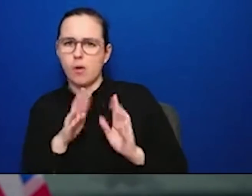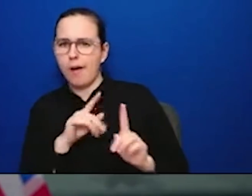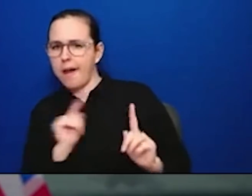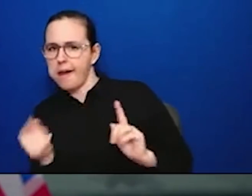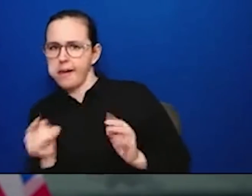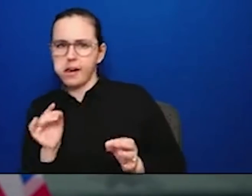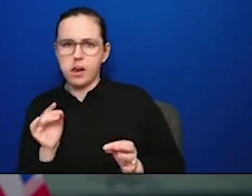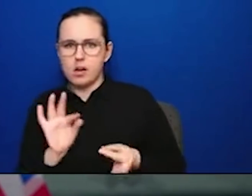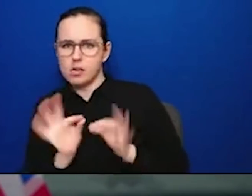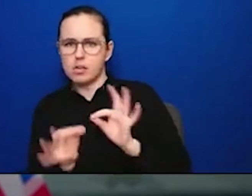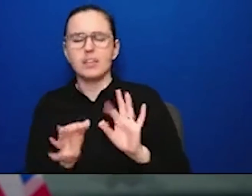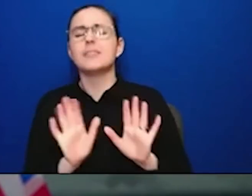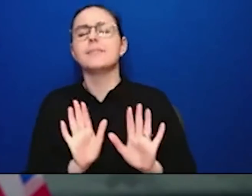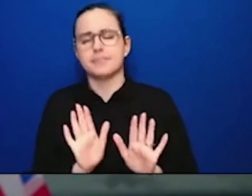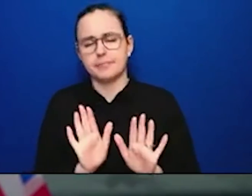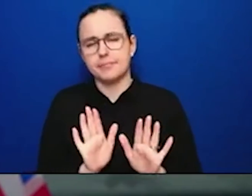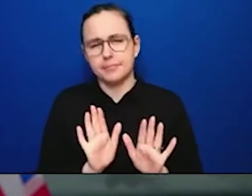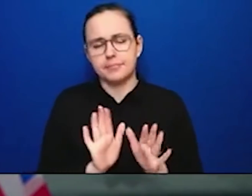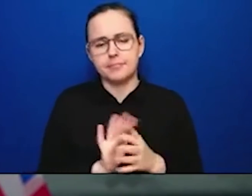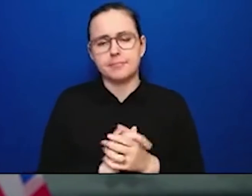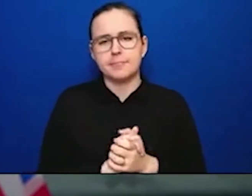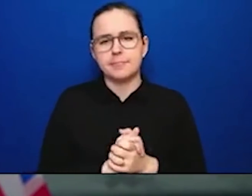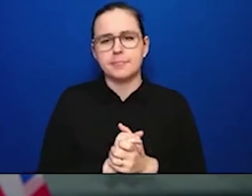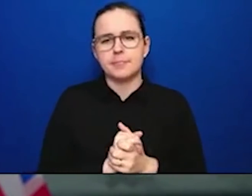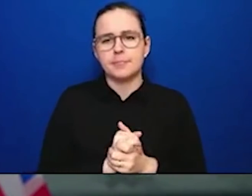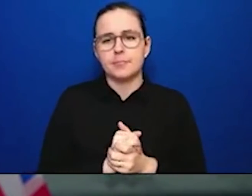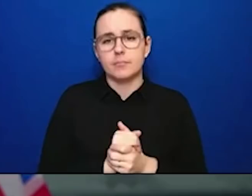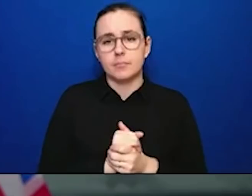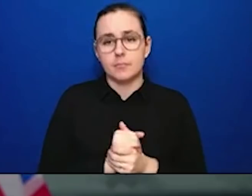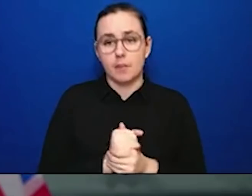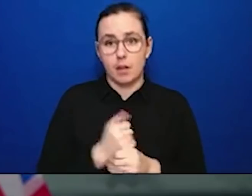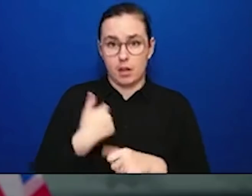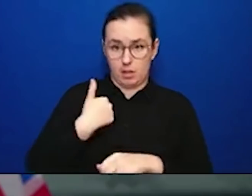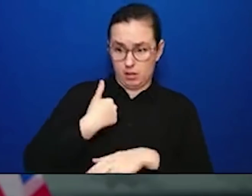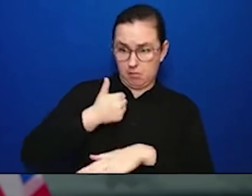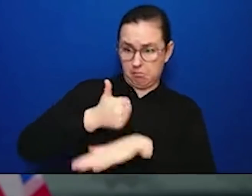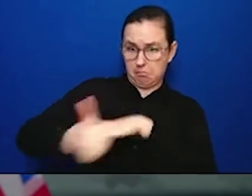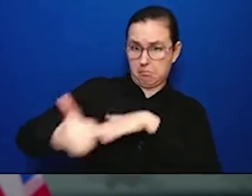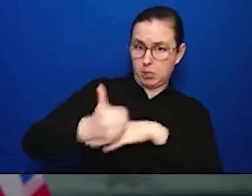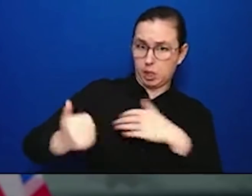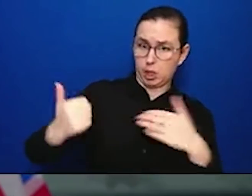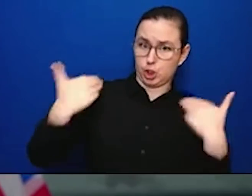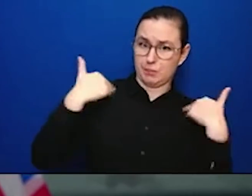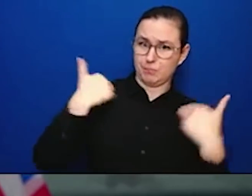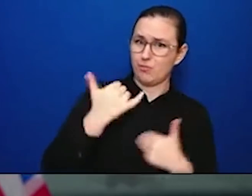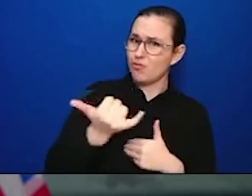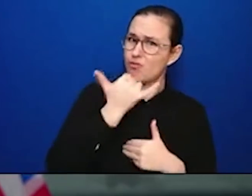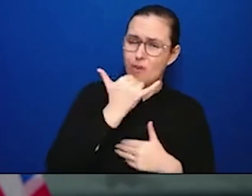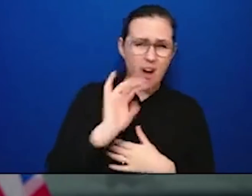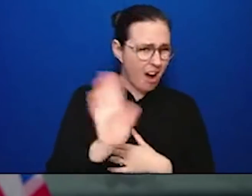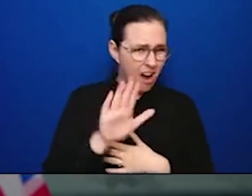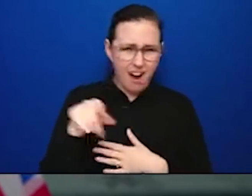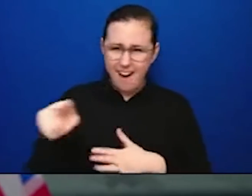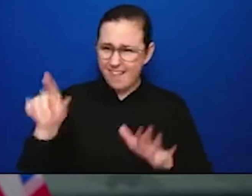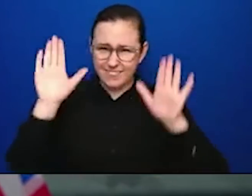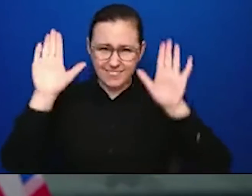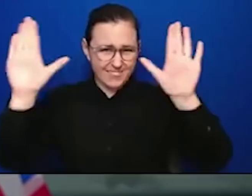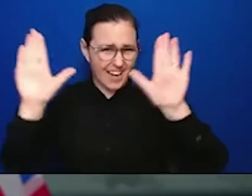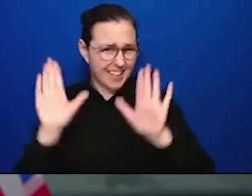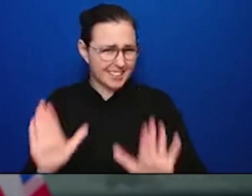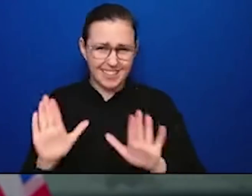that gyms are doing things wrong. Most of them have been fantastic and they're doing a great job. The reality is, and we've seen